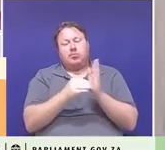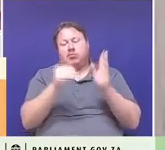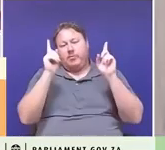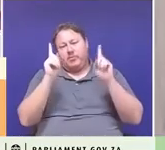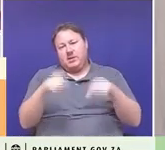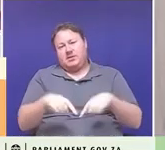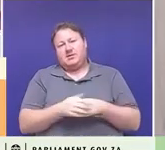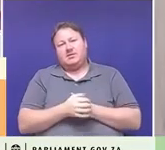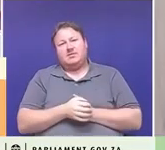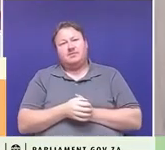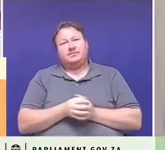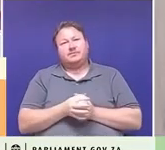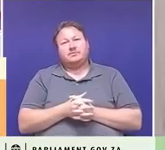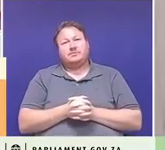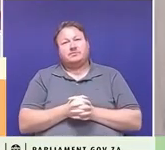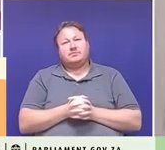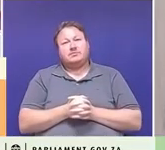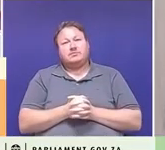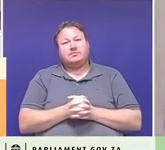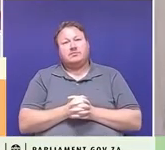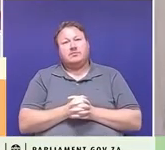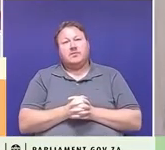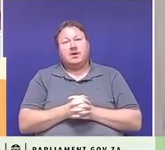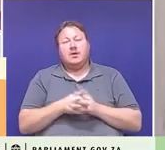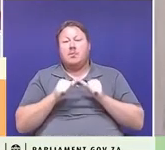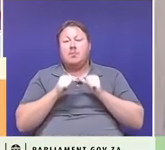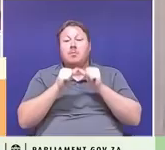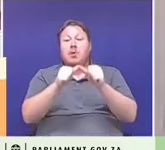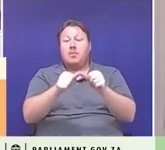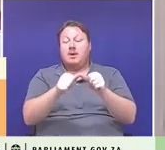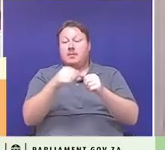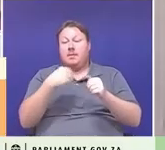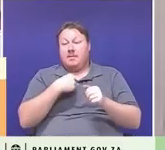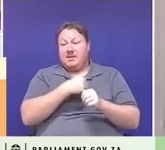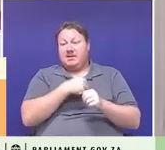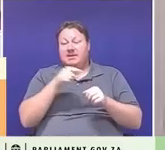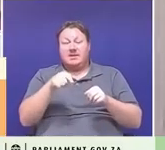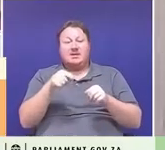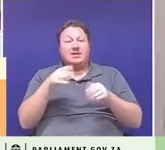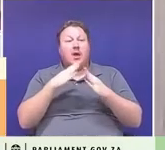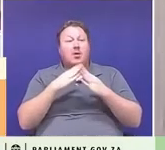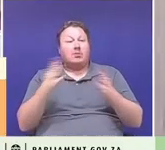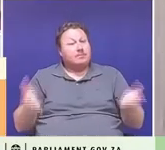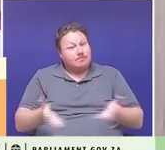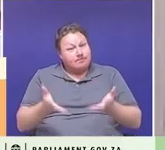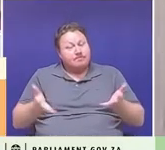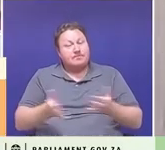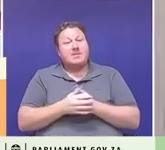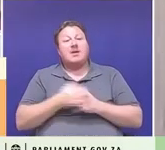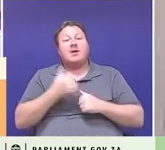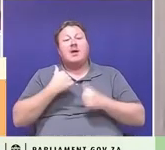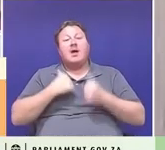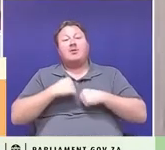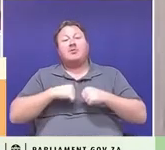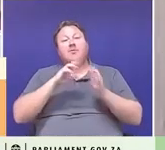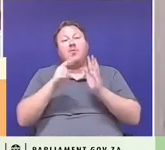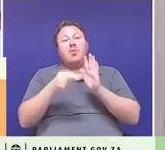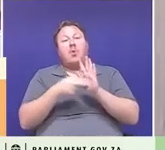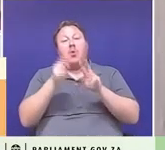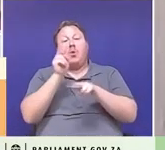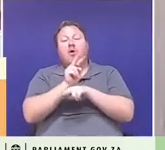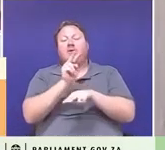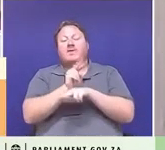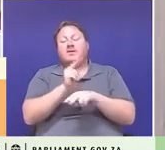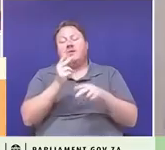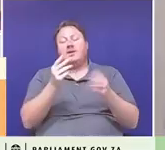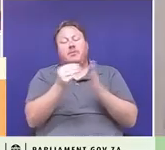delay. I urge permanent delegates of this House to take an active role in performing oversight in